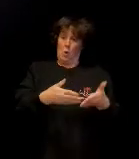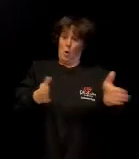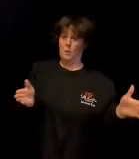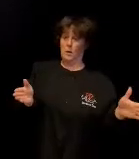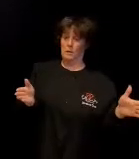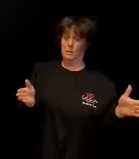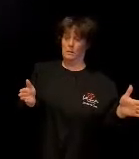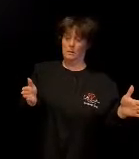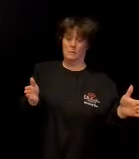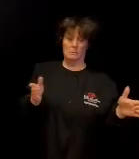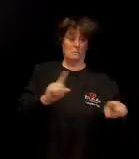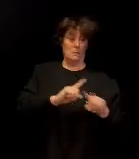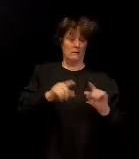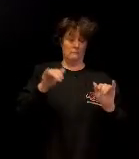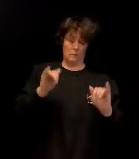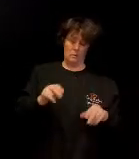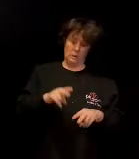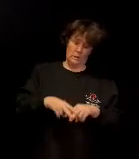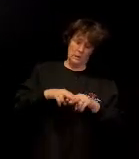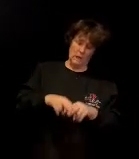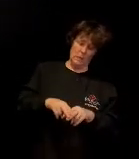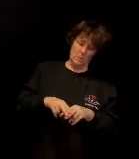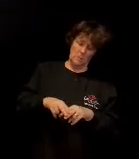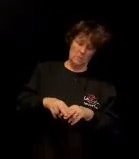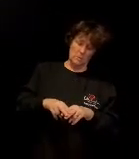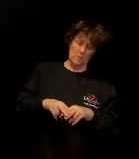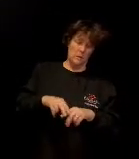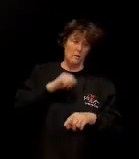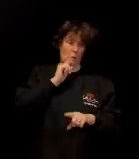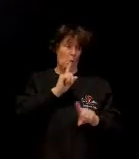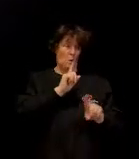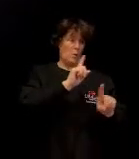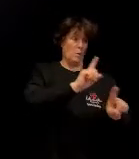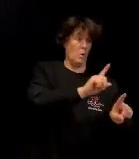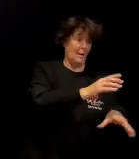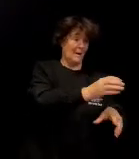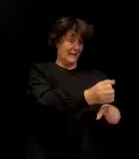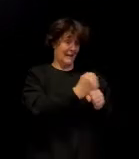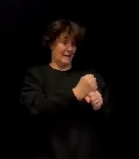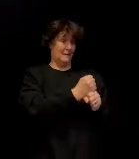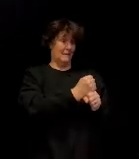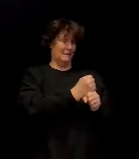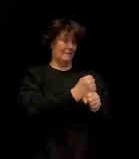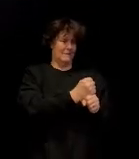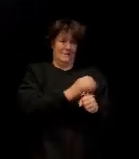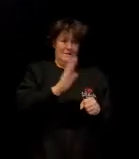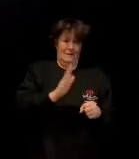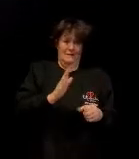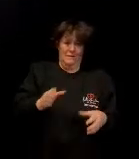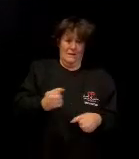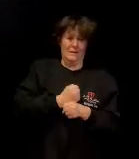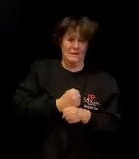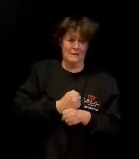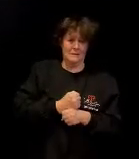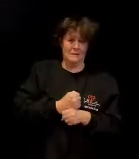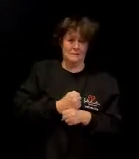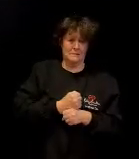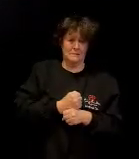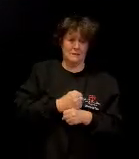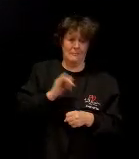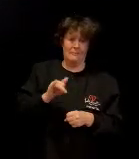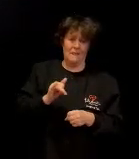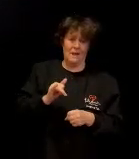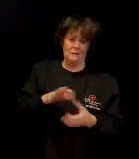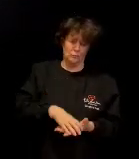up and we don't go to it, we can't receive it. Amen? It's our ministries. It's the riches of Christ.